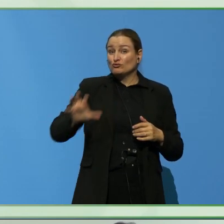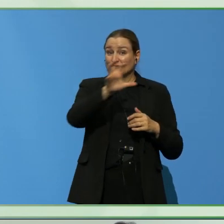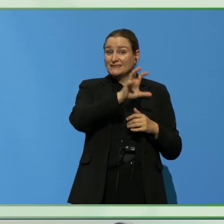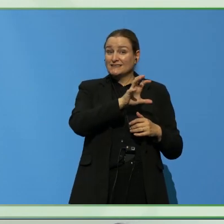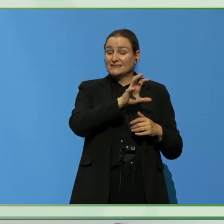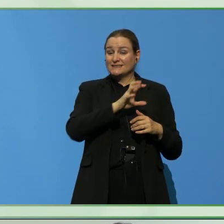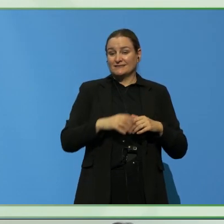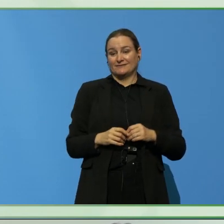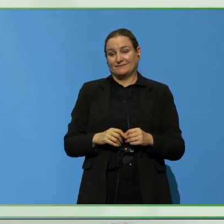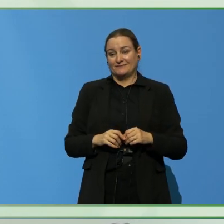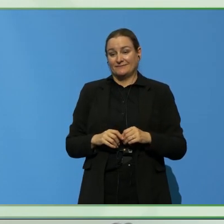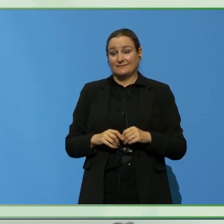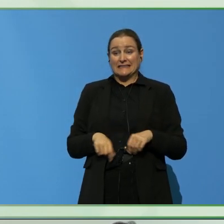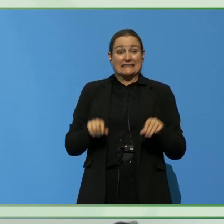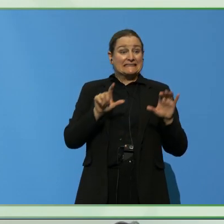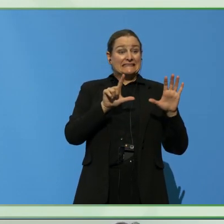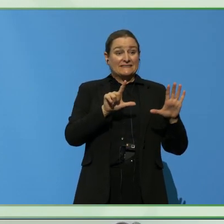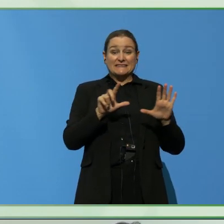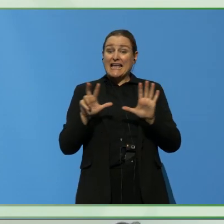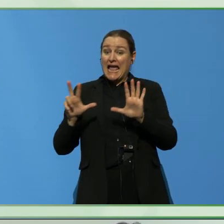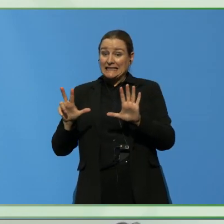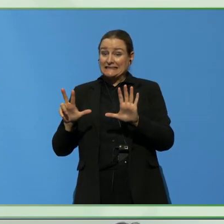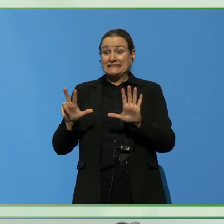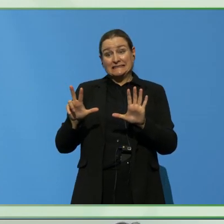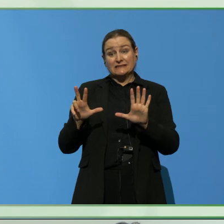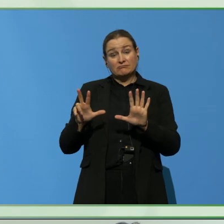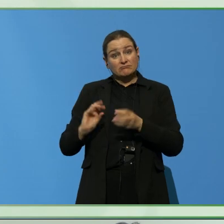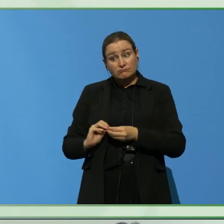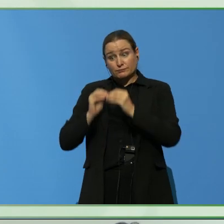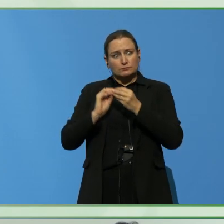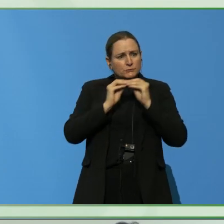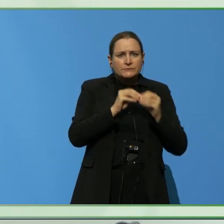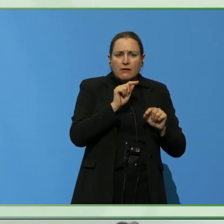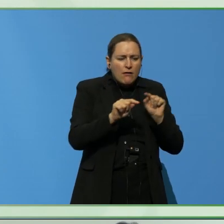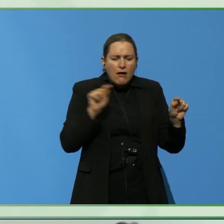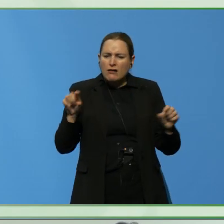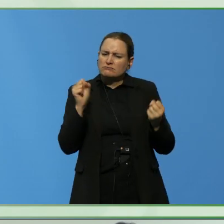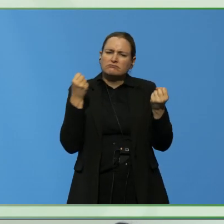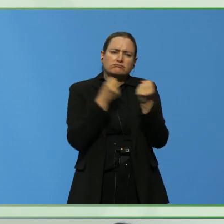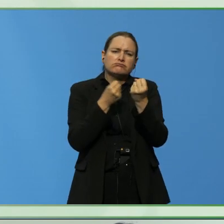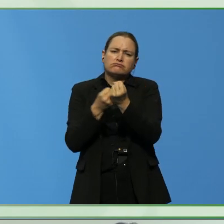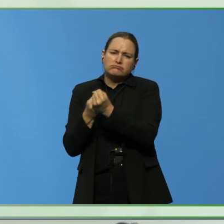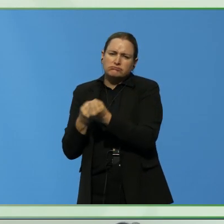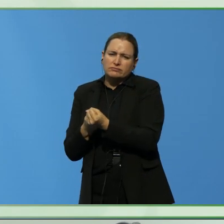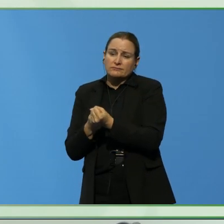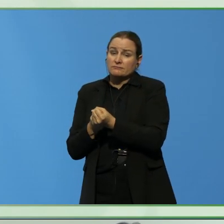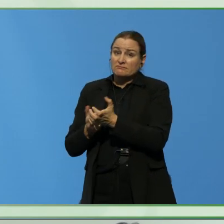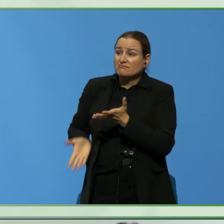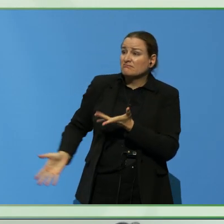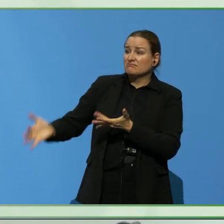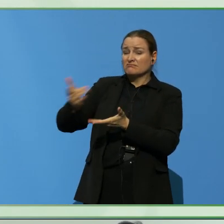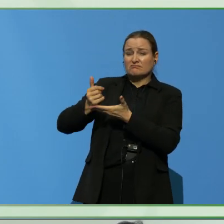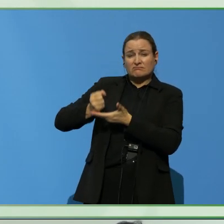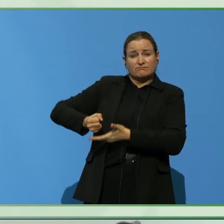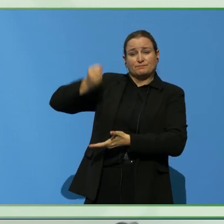we have officially supported through our program and the dozens more that we have supported through our partners have raised over $55 million in